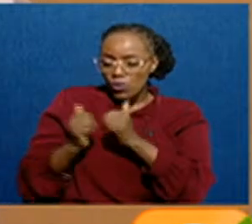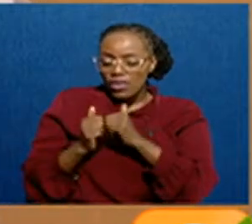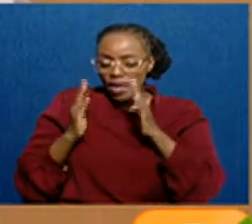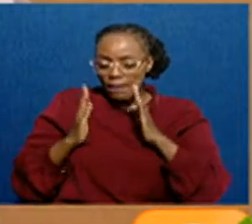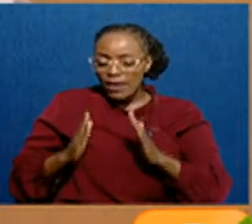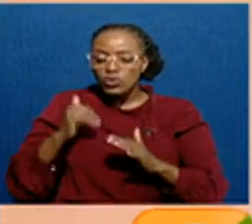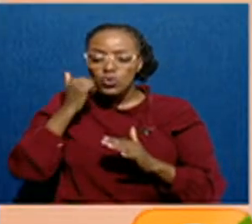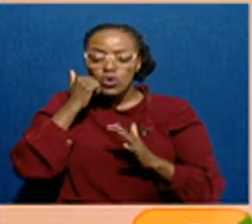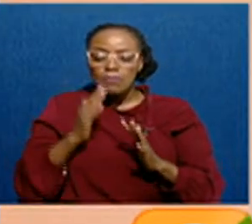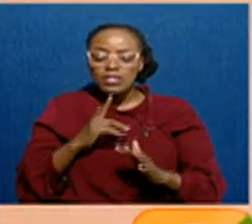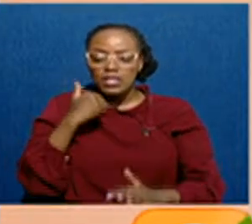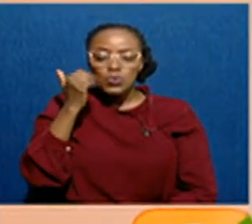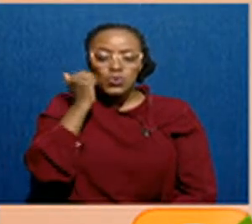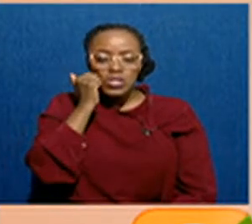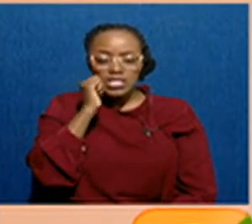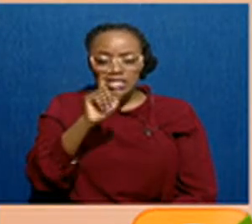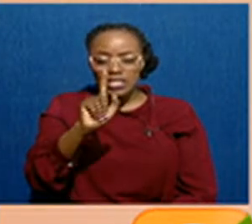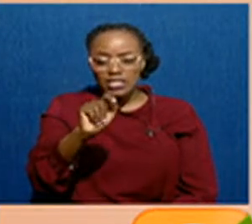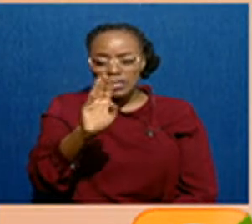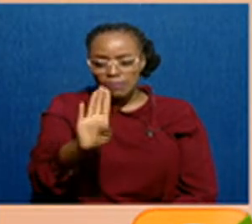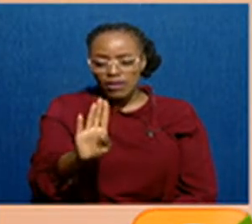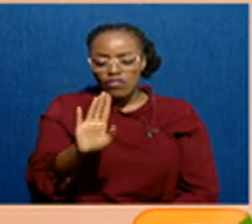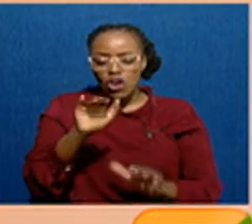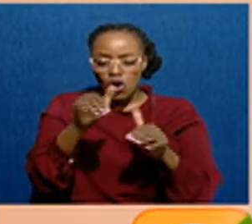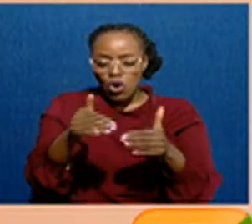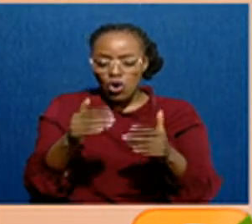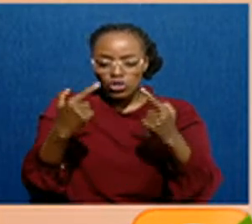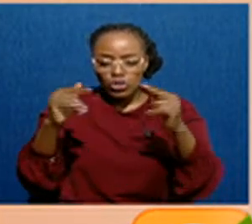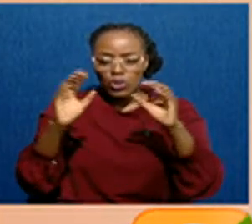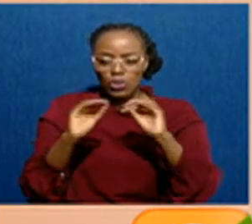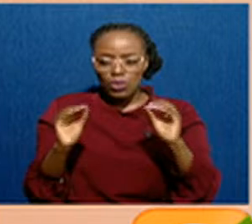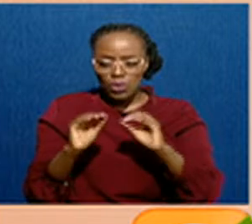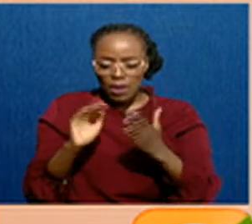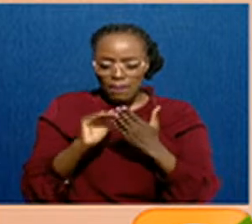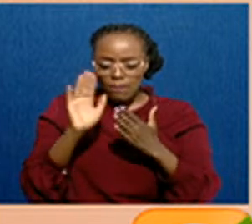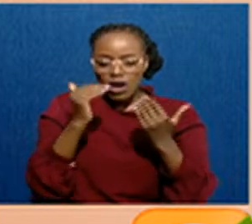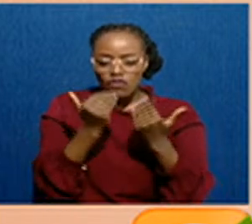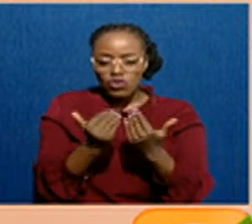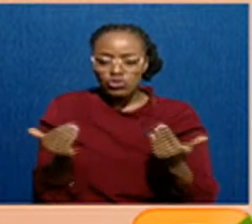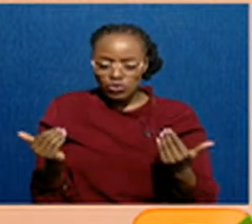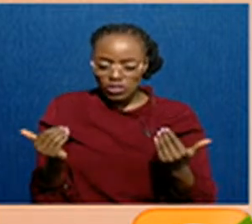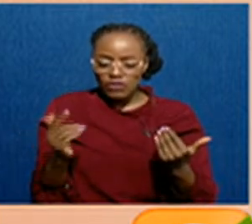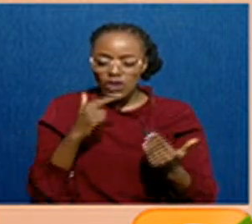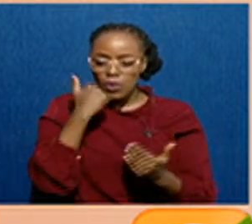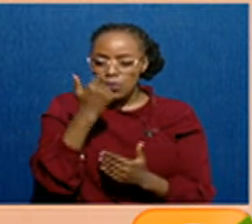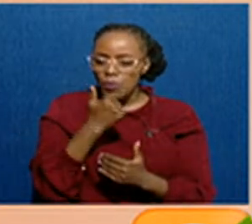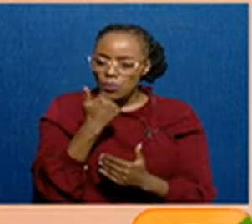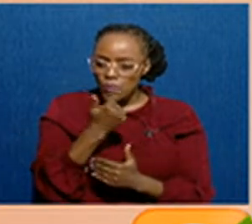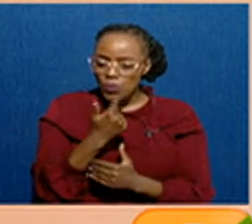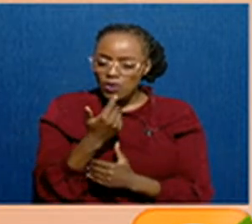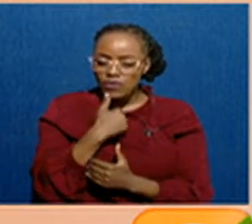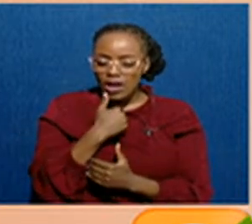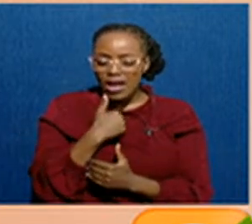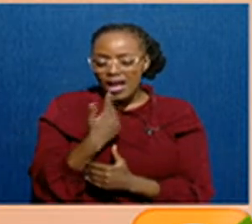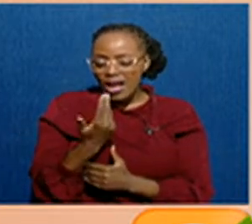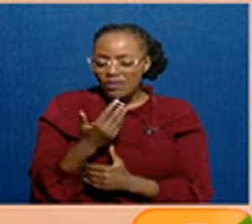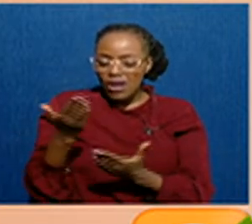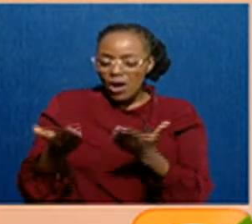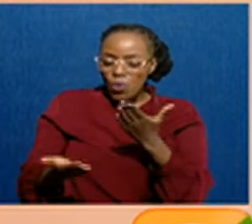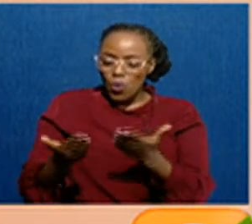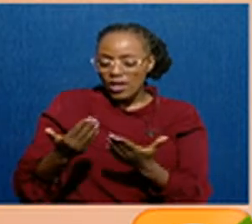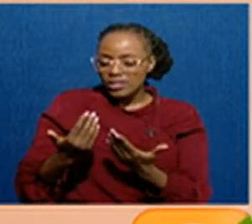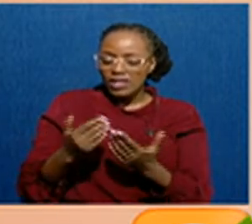TB patient, then failure to thrive, especially for children who are on follow-up on weight and